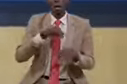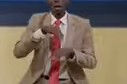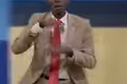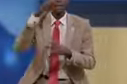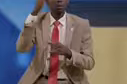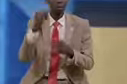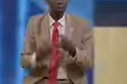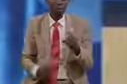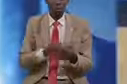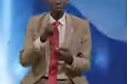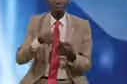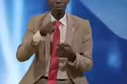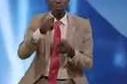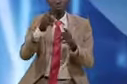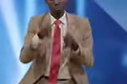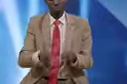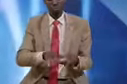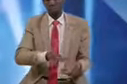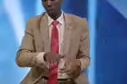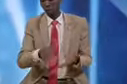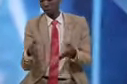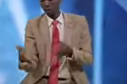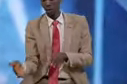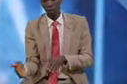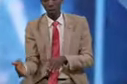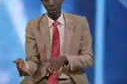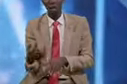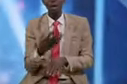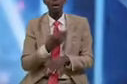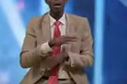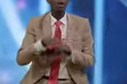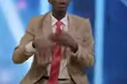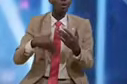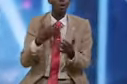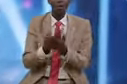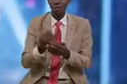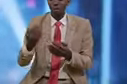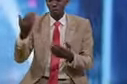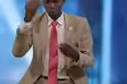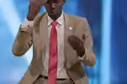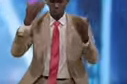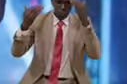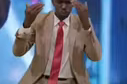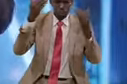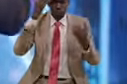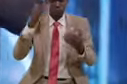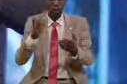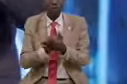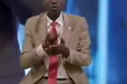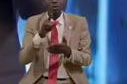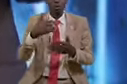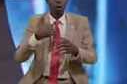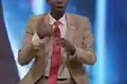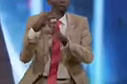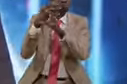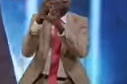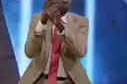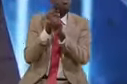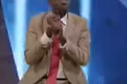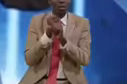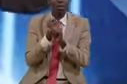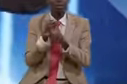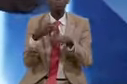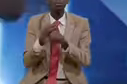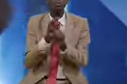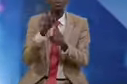you die, and then all the encyclopedia that you have studied made your heart a